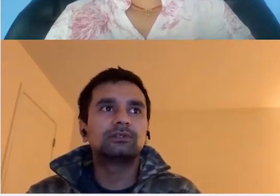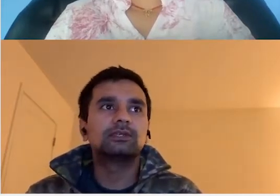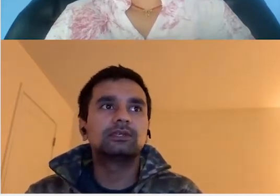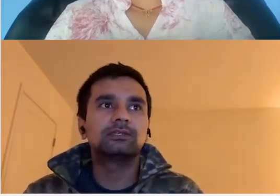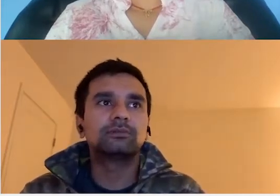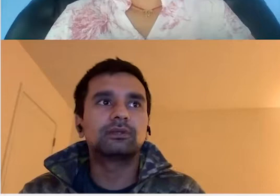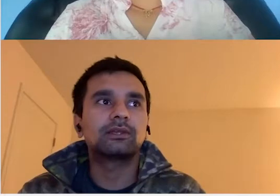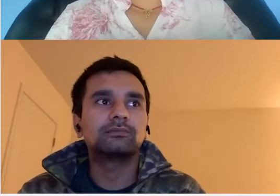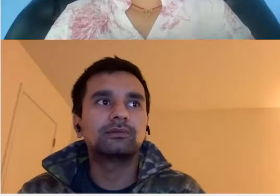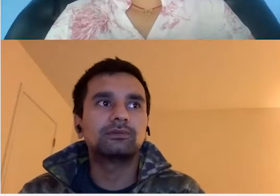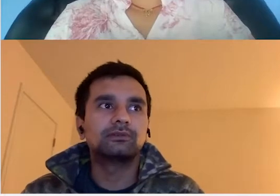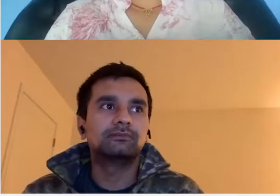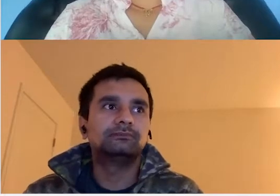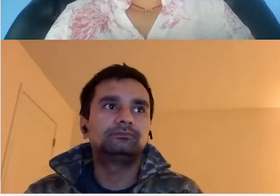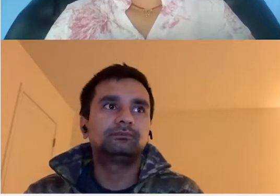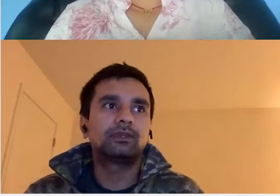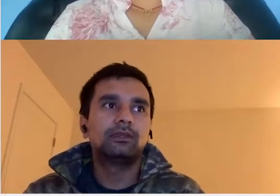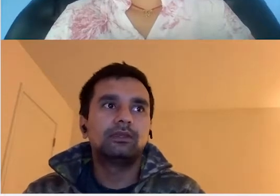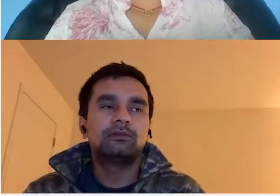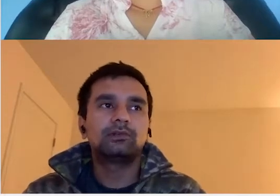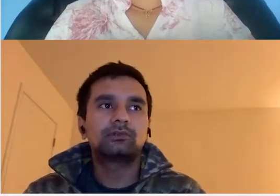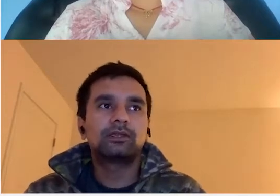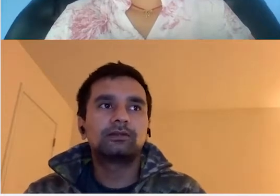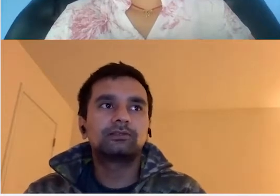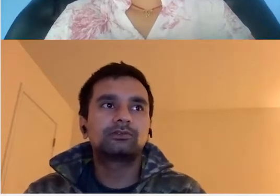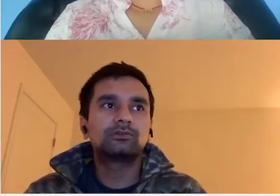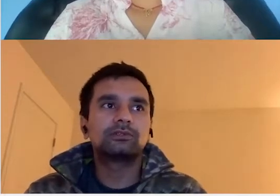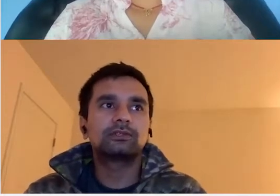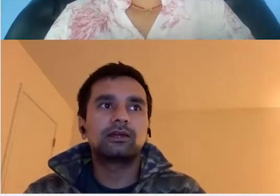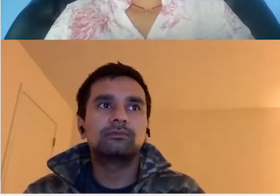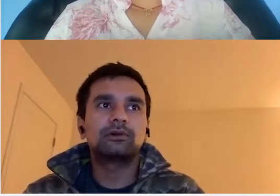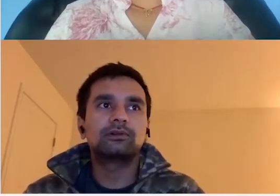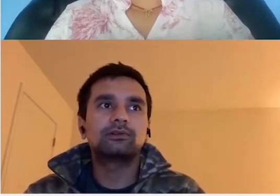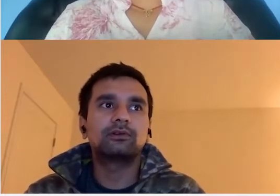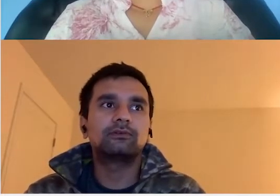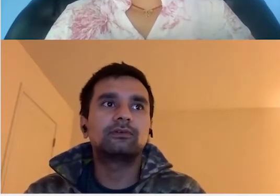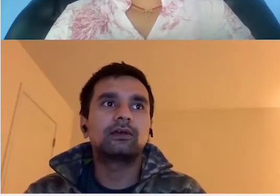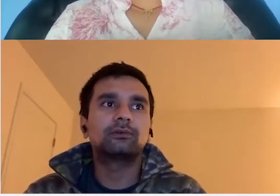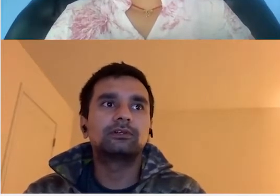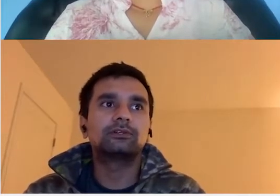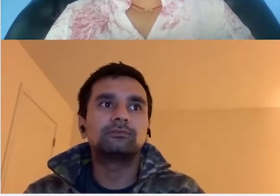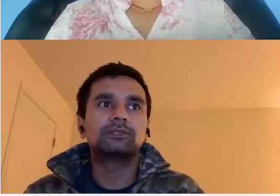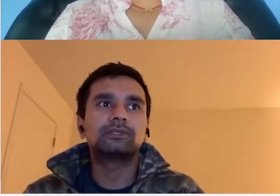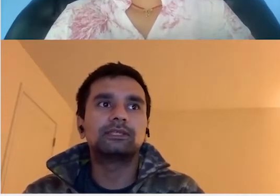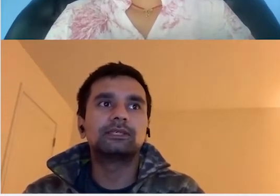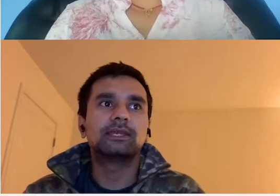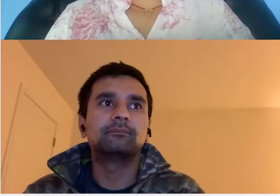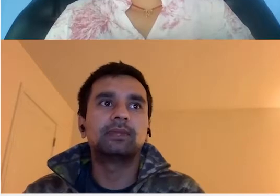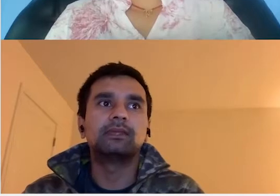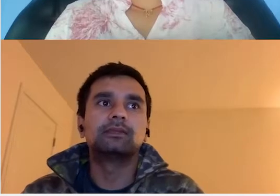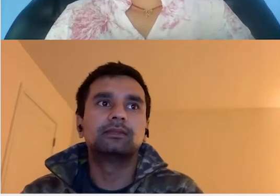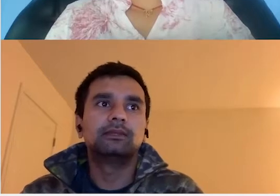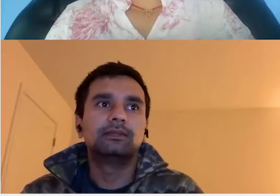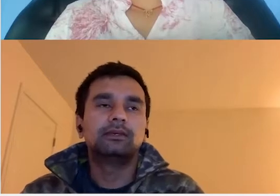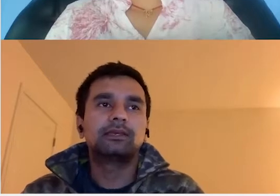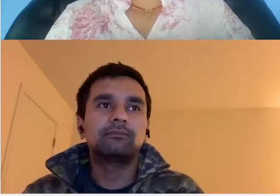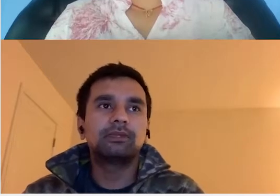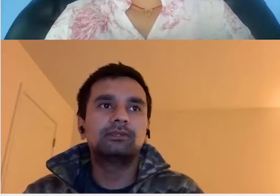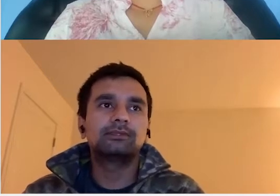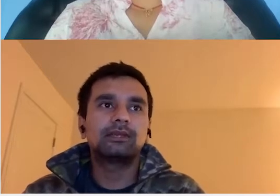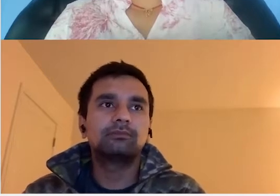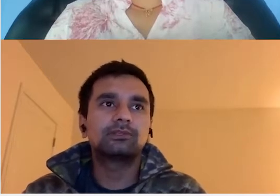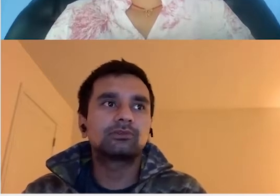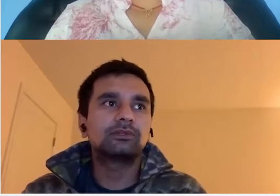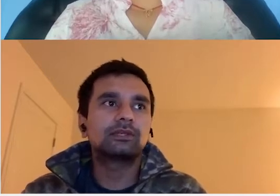interpreter today is Prakash Mahajan. Virtual heritage tours are part of our Dream City campaign, a